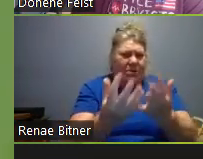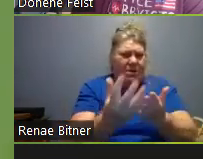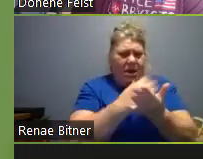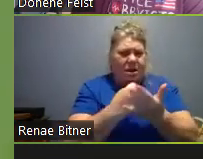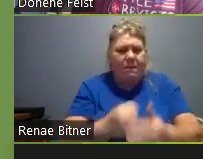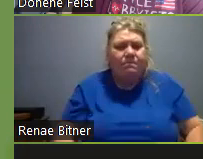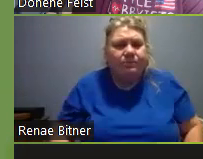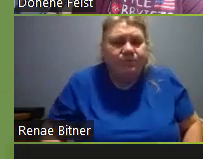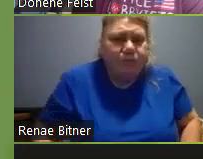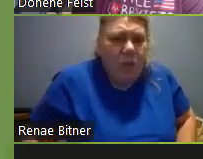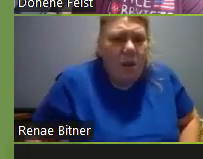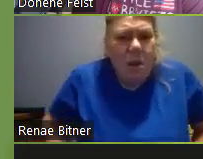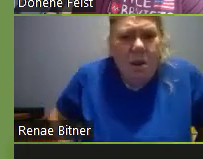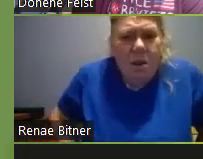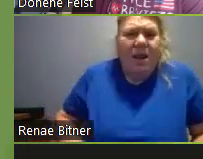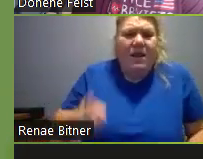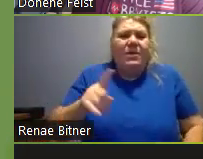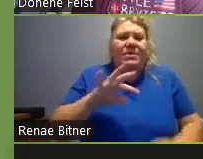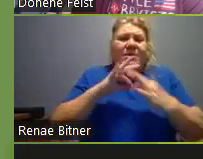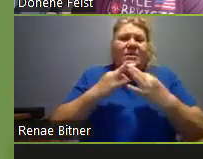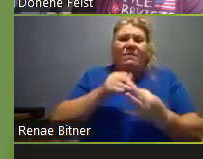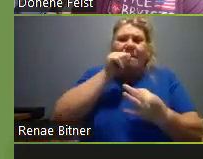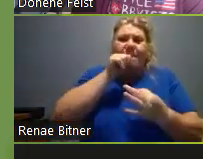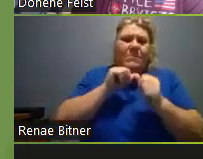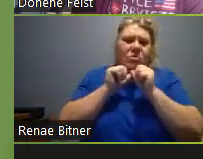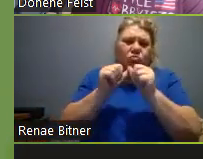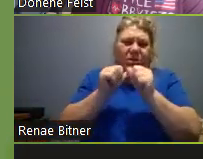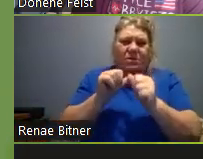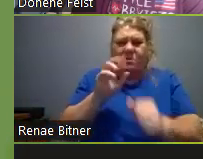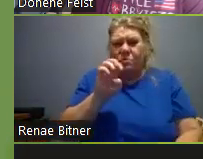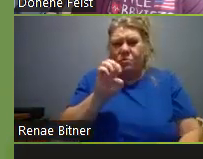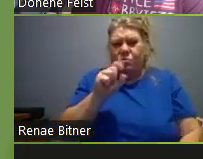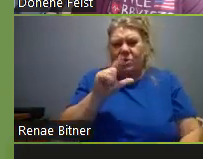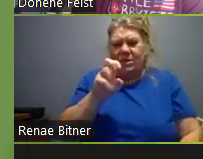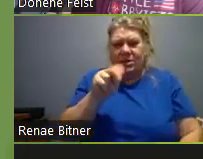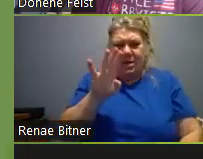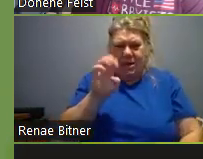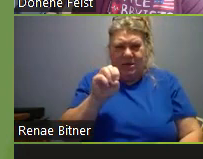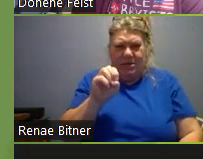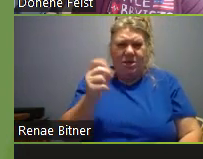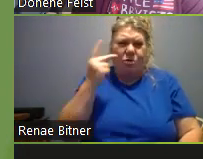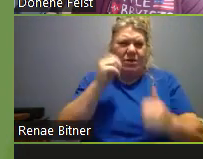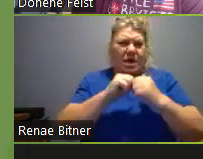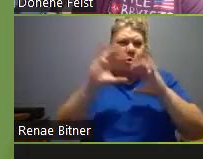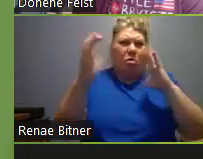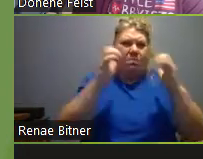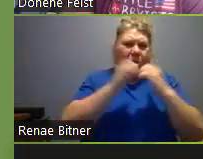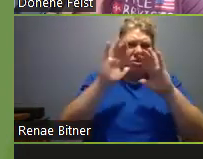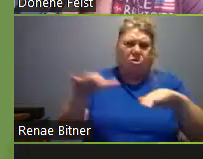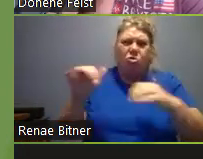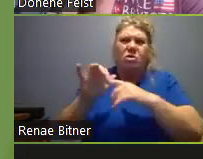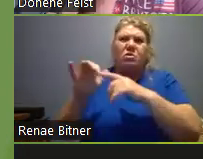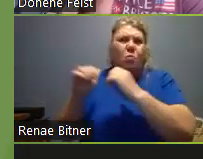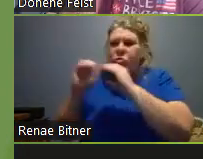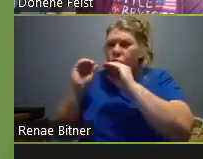So this one is the resilience of families. So you can see that how that compared to children without special health care